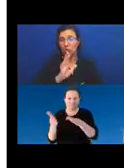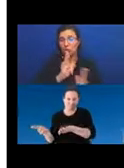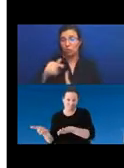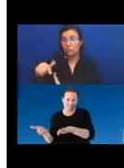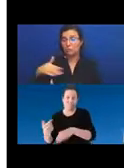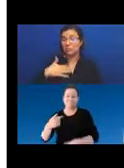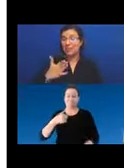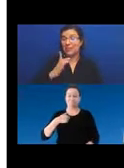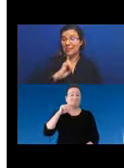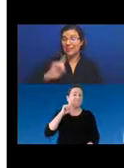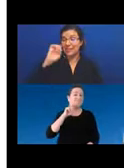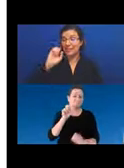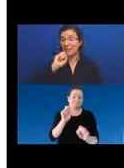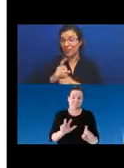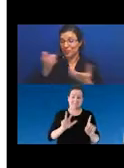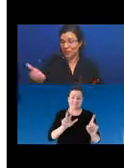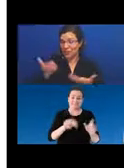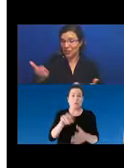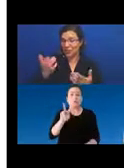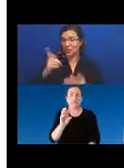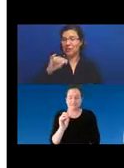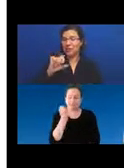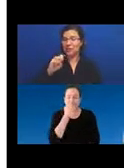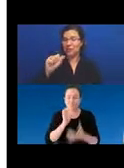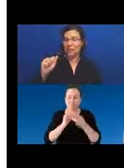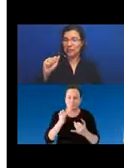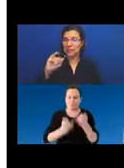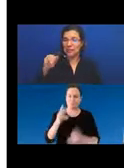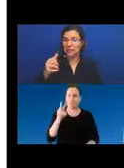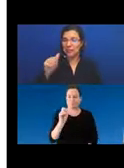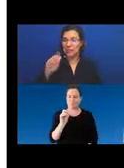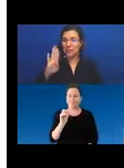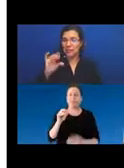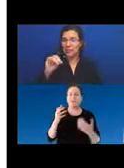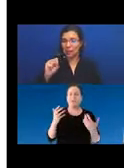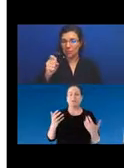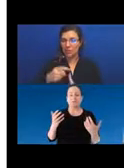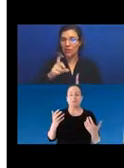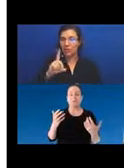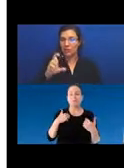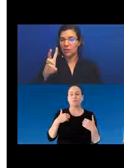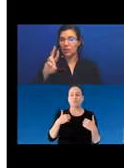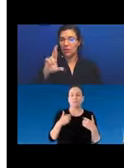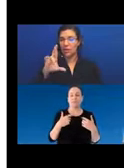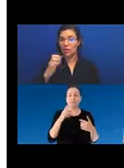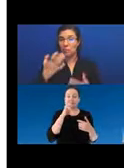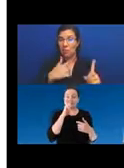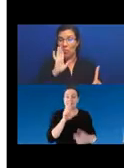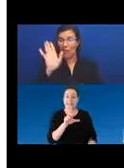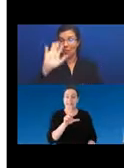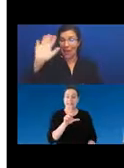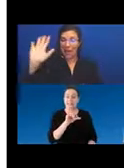is here, Lisa Jacobs from Delaware. Maybe can she say hi to